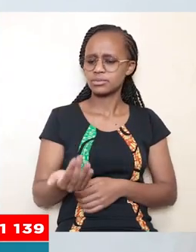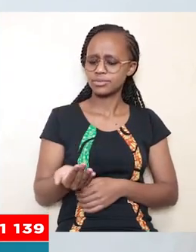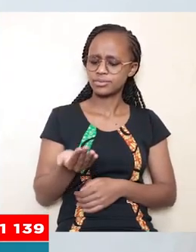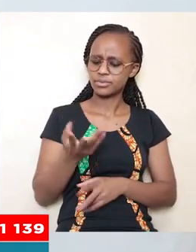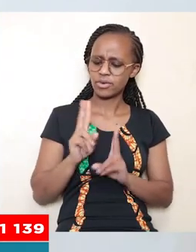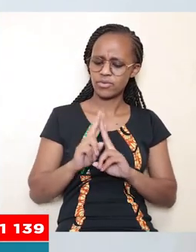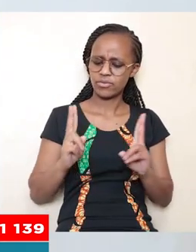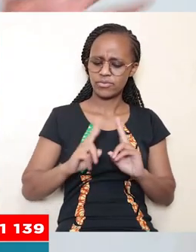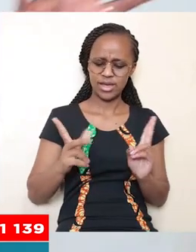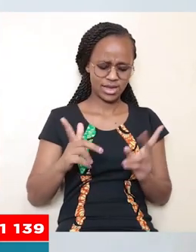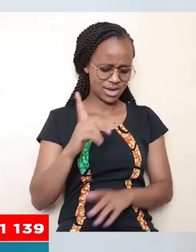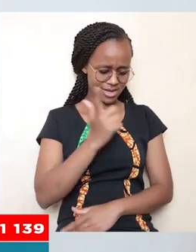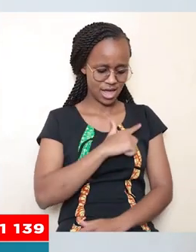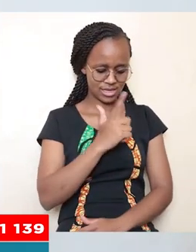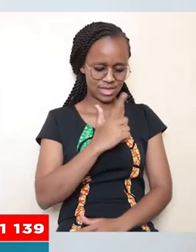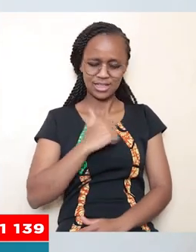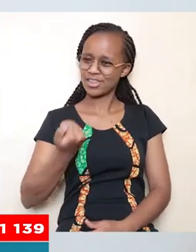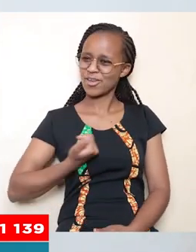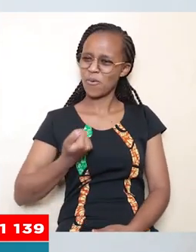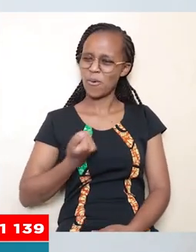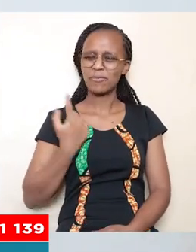a very lazy human being.